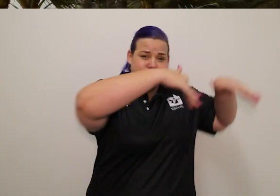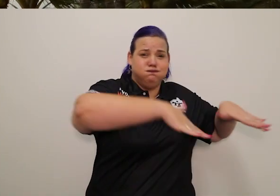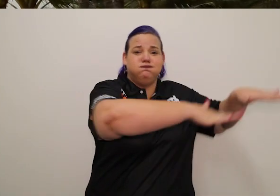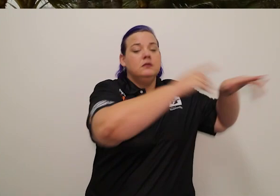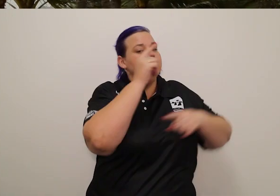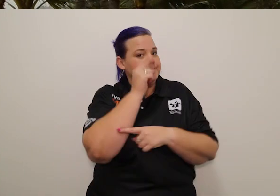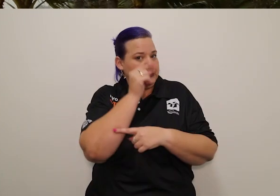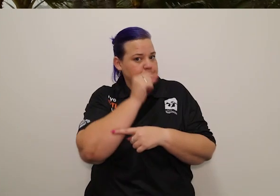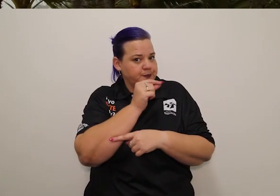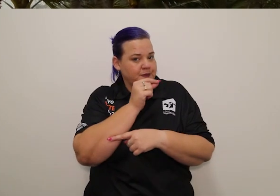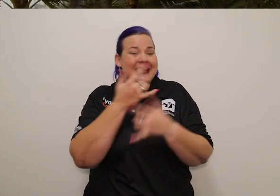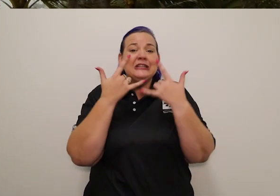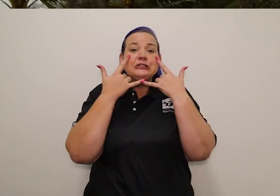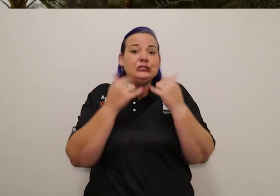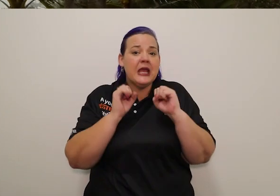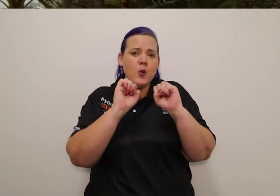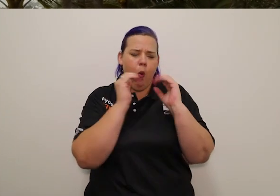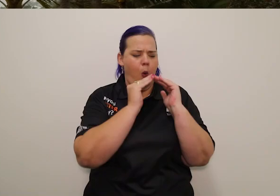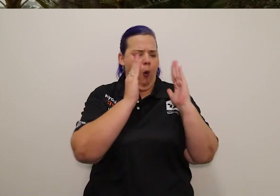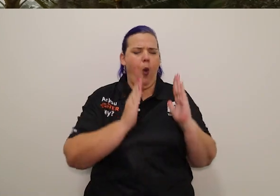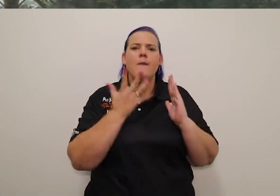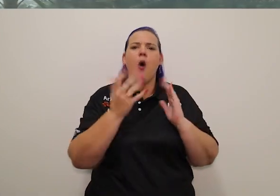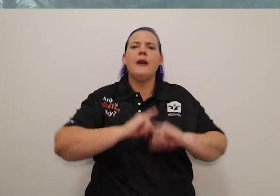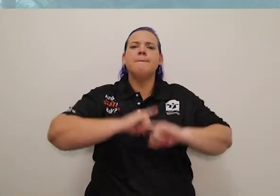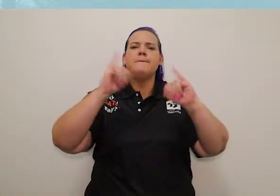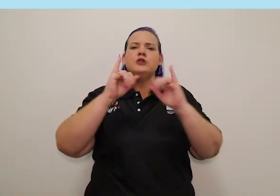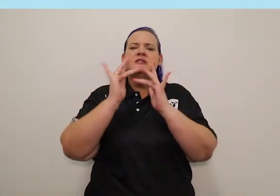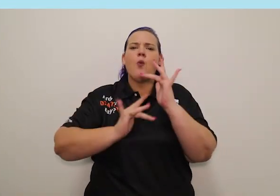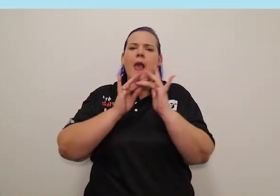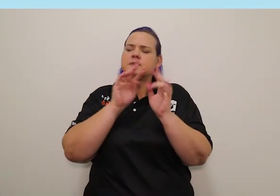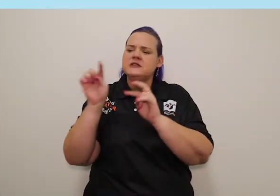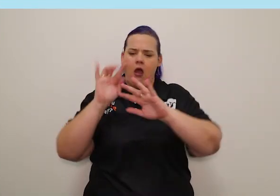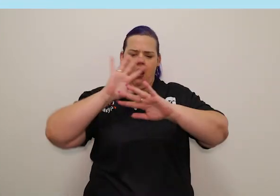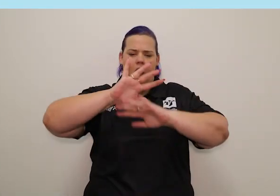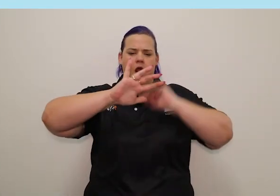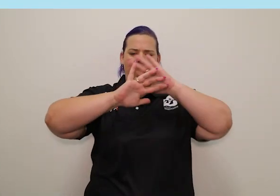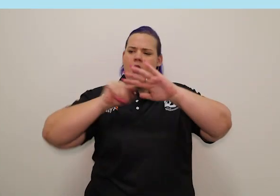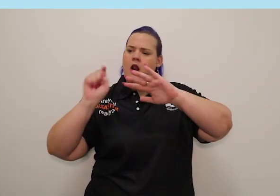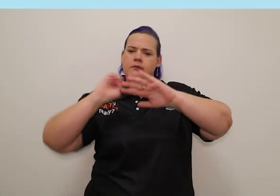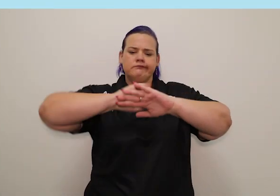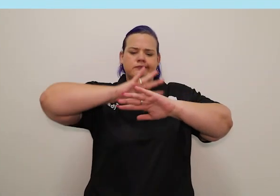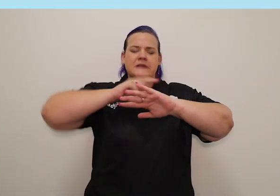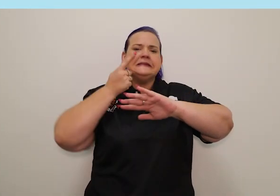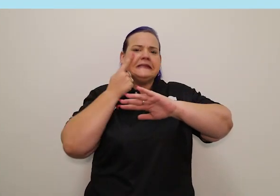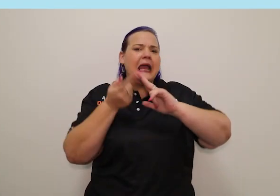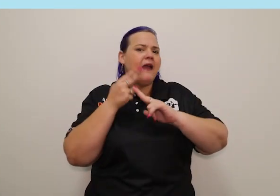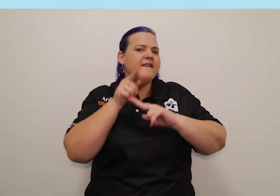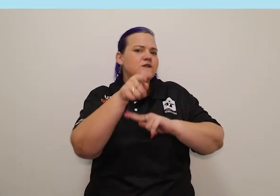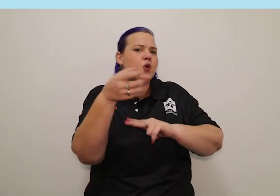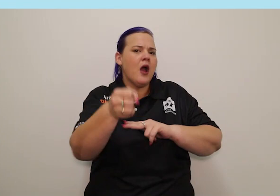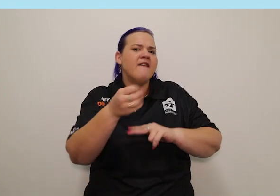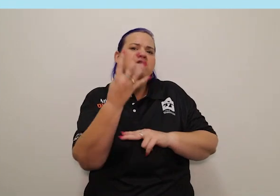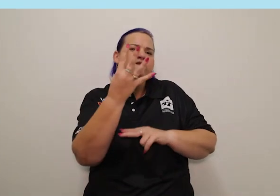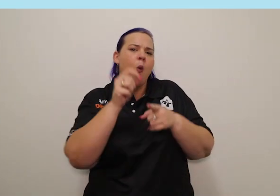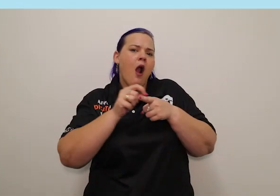of seawater rapidly moving across the foreshore. Check the location of your house on the emergency dashboard storm